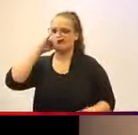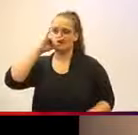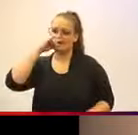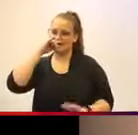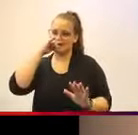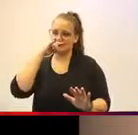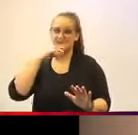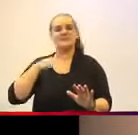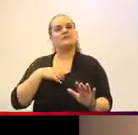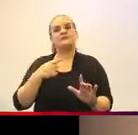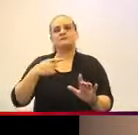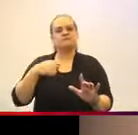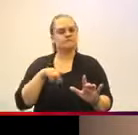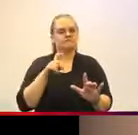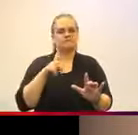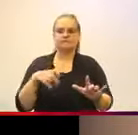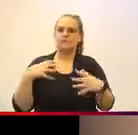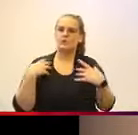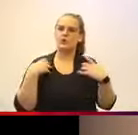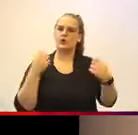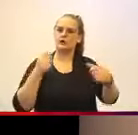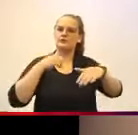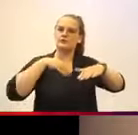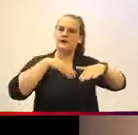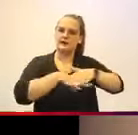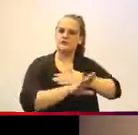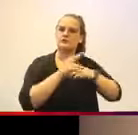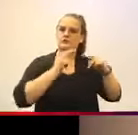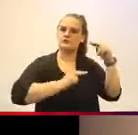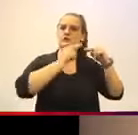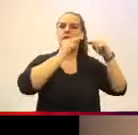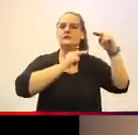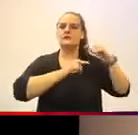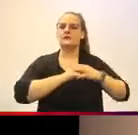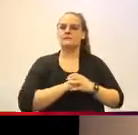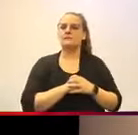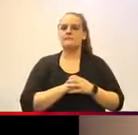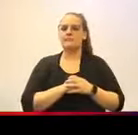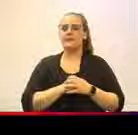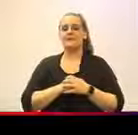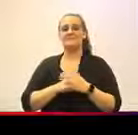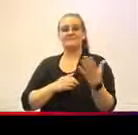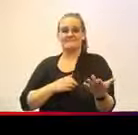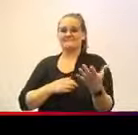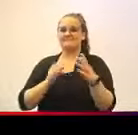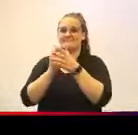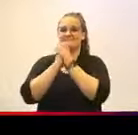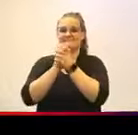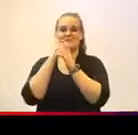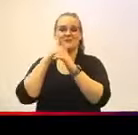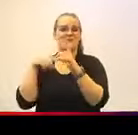having the courage to walk through those doors to another 30 years.